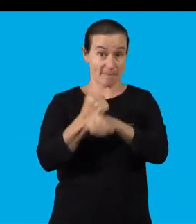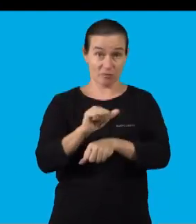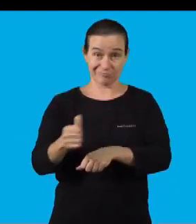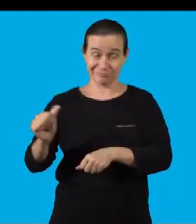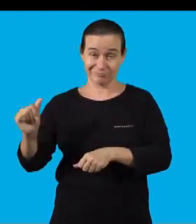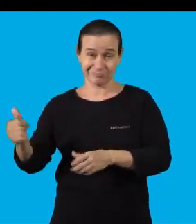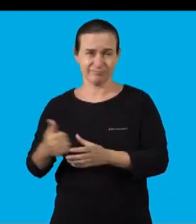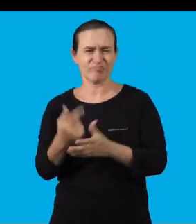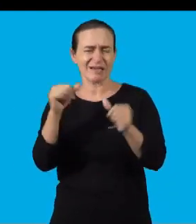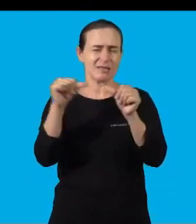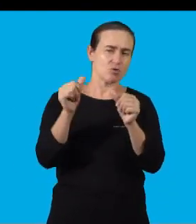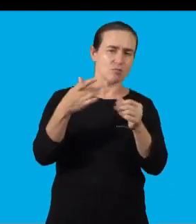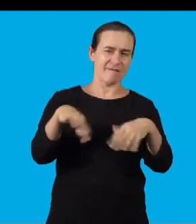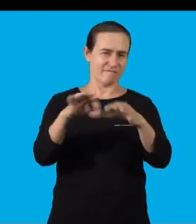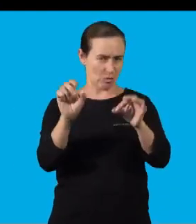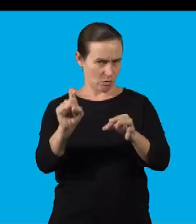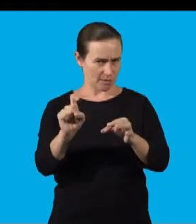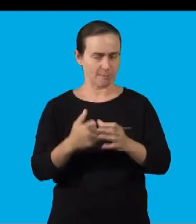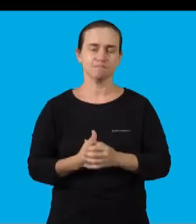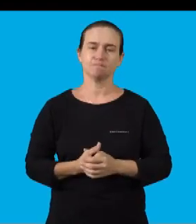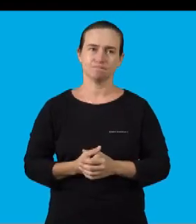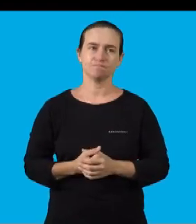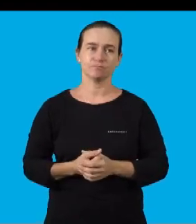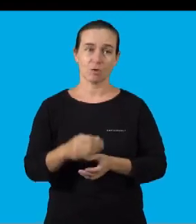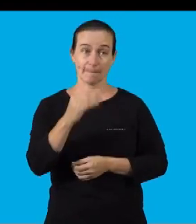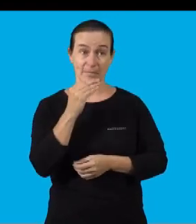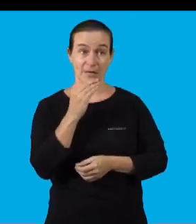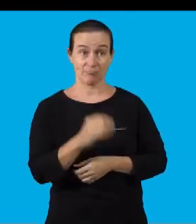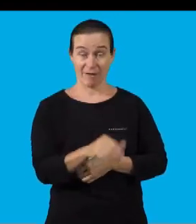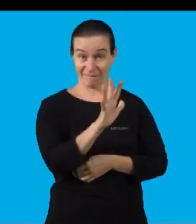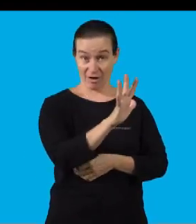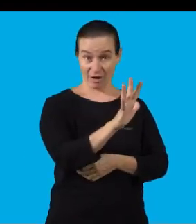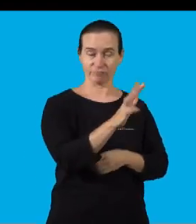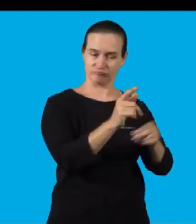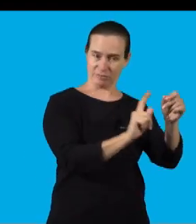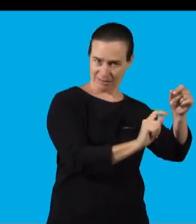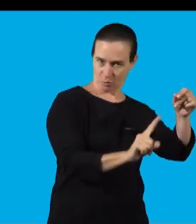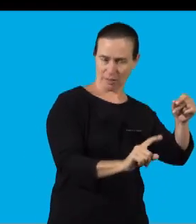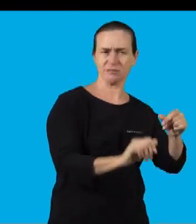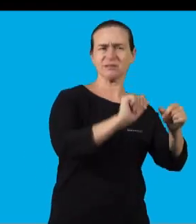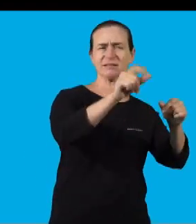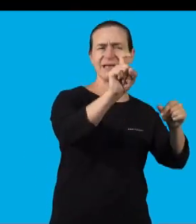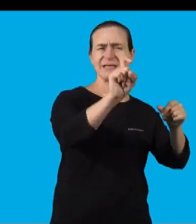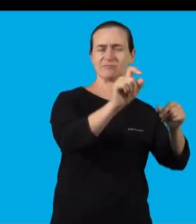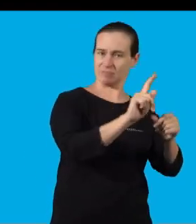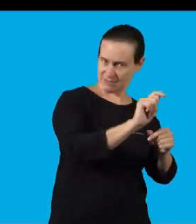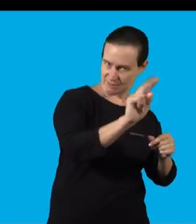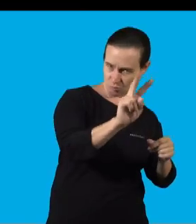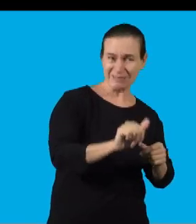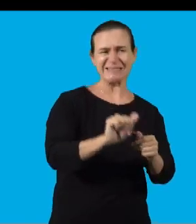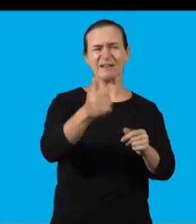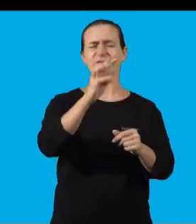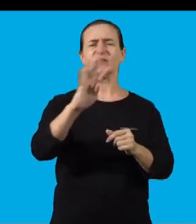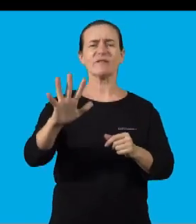sequence, determine the value of x. So we know that 5 is our term 1, x is our term 2,